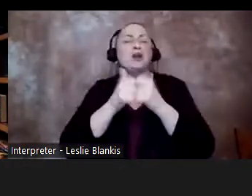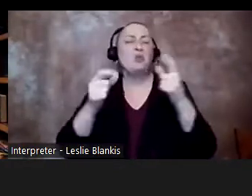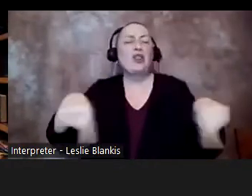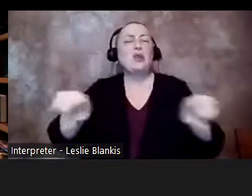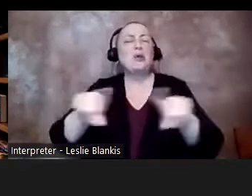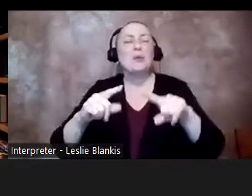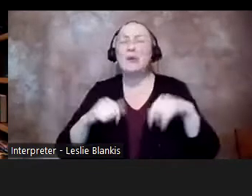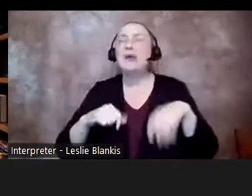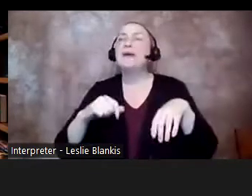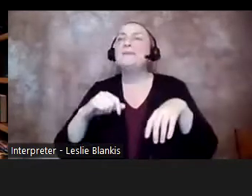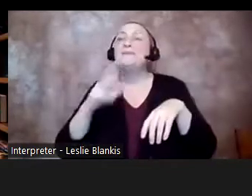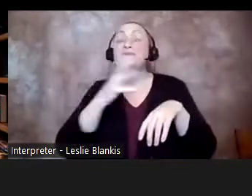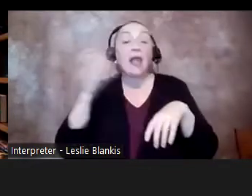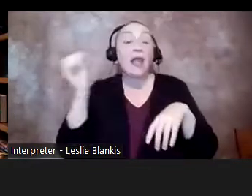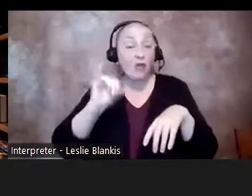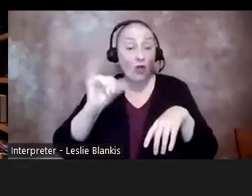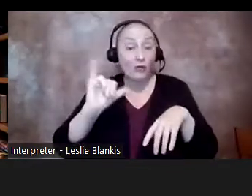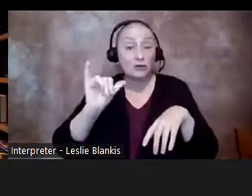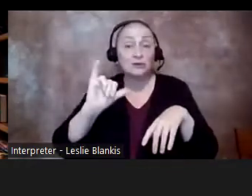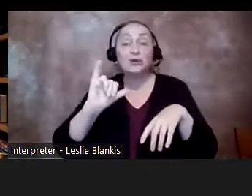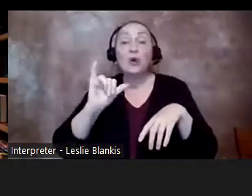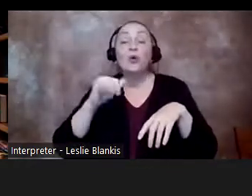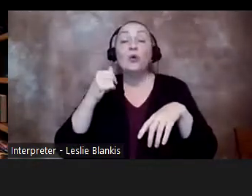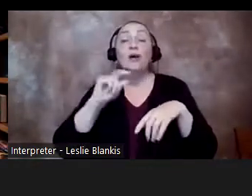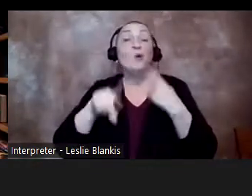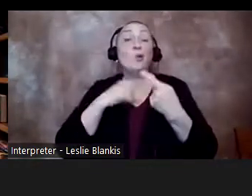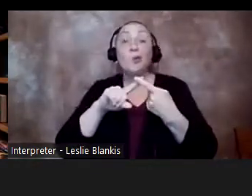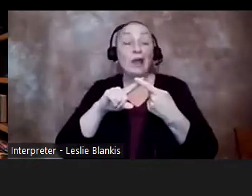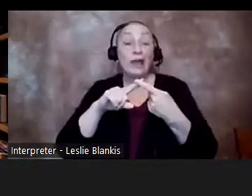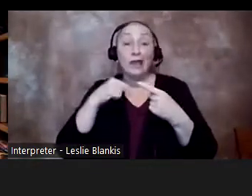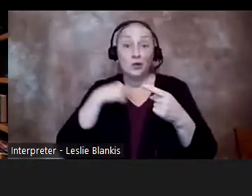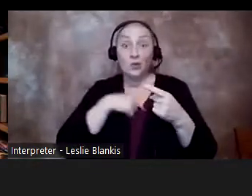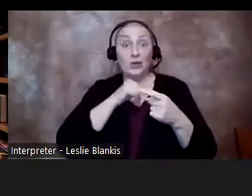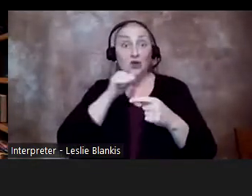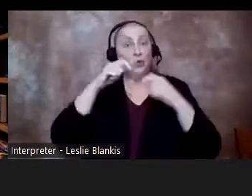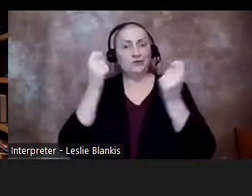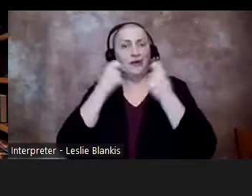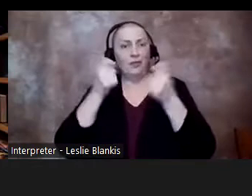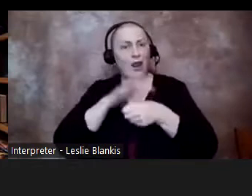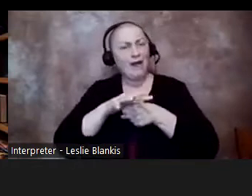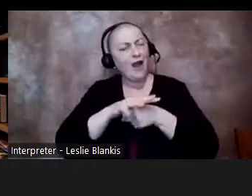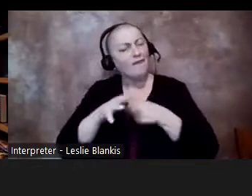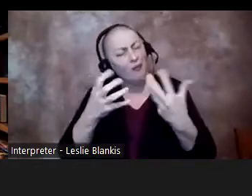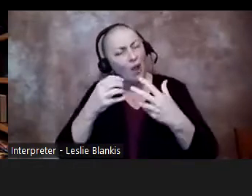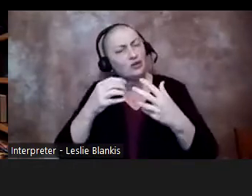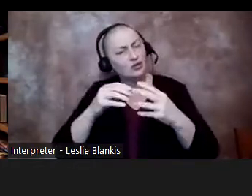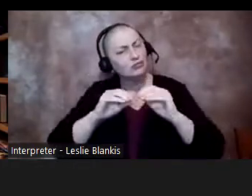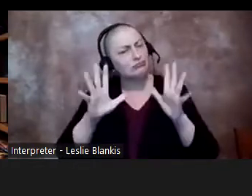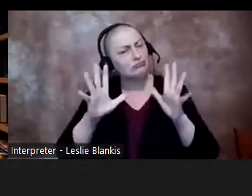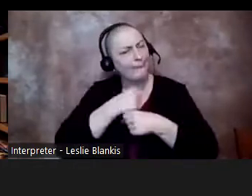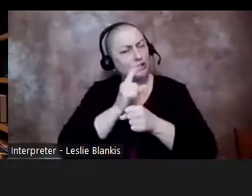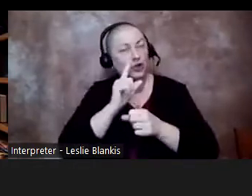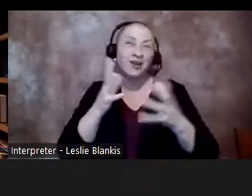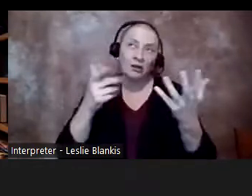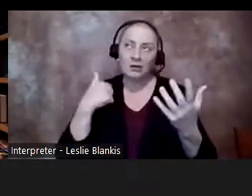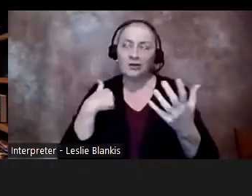you, and also you know, we don't celebrate enough, so I want to make sure, so we